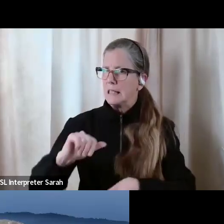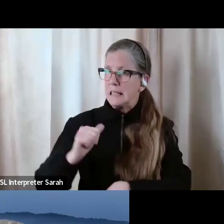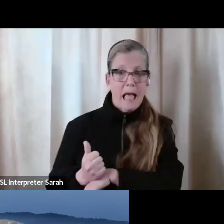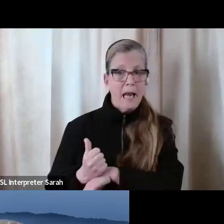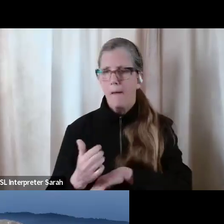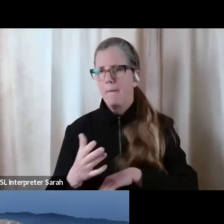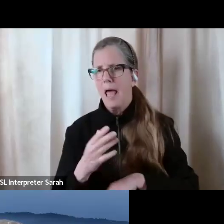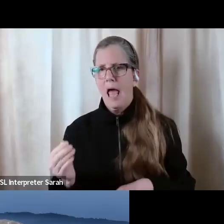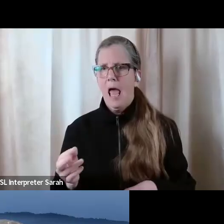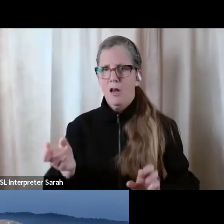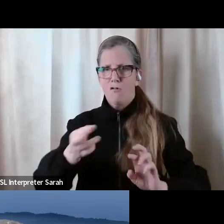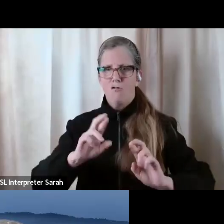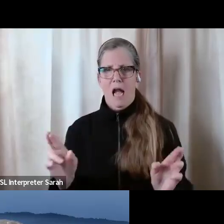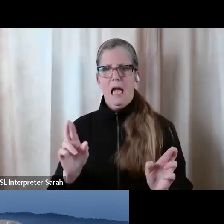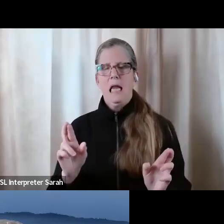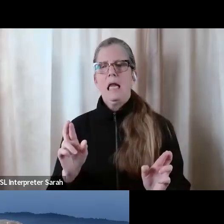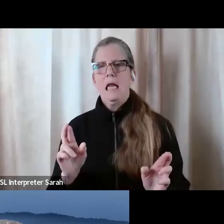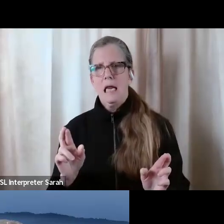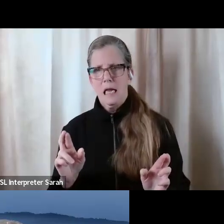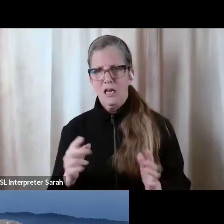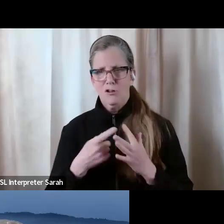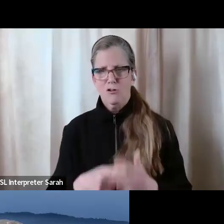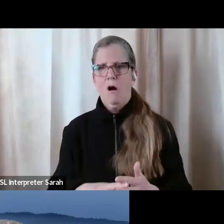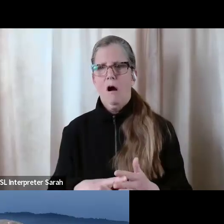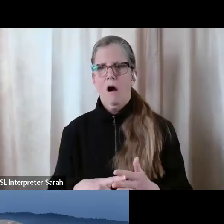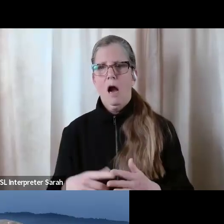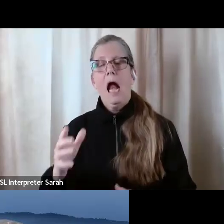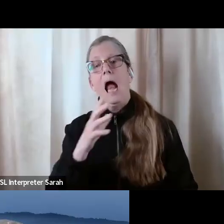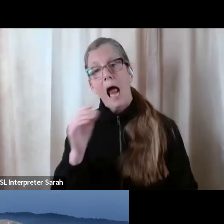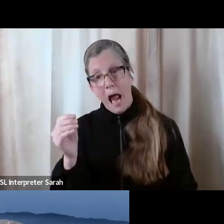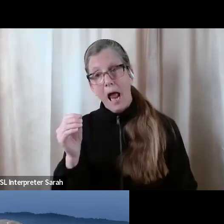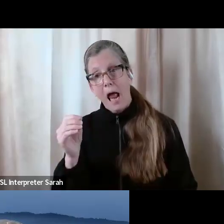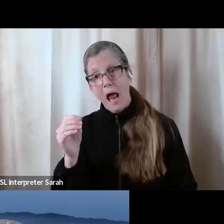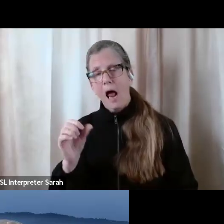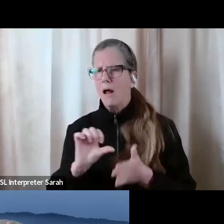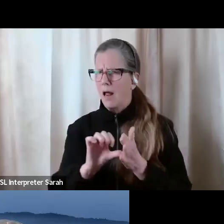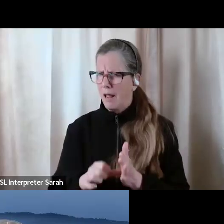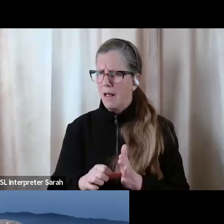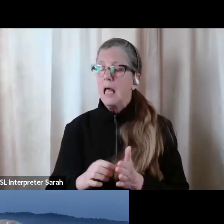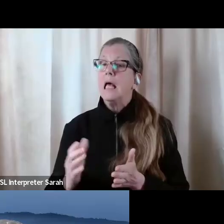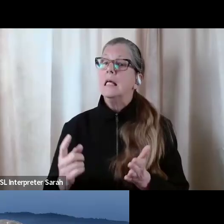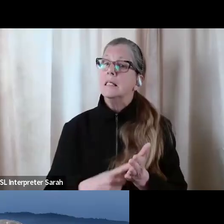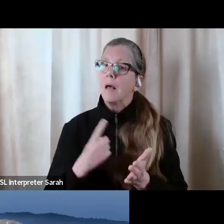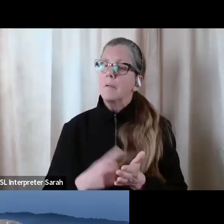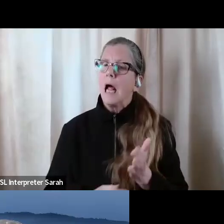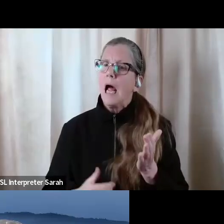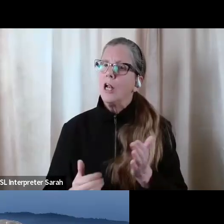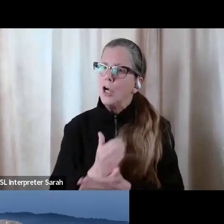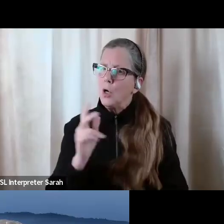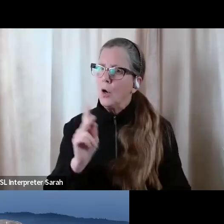operationally ready to go. And I also wanted to maybe highlight, because sometimes we have new folks that are coming